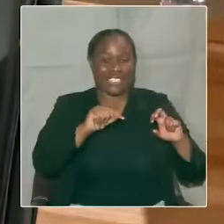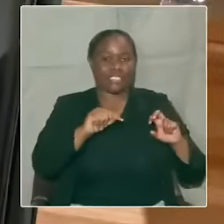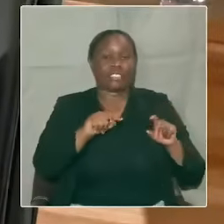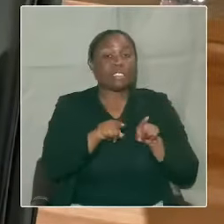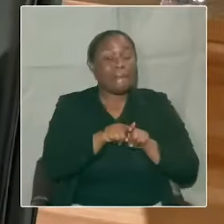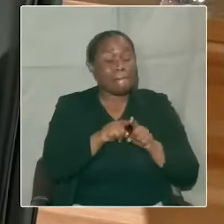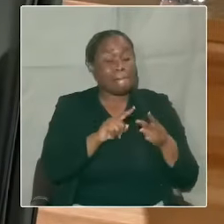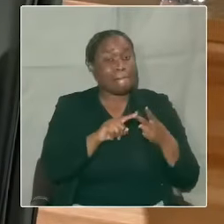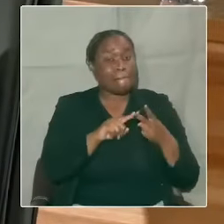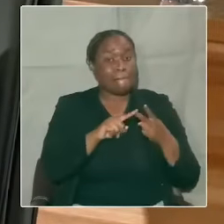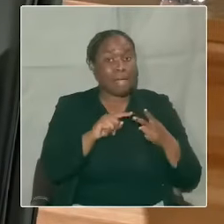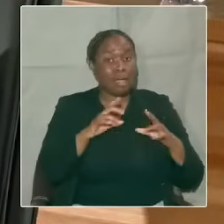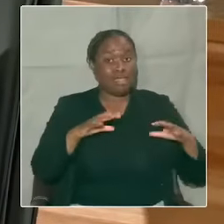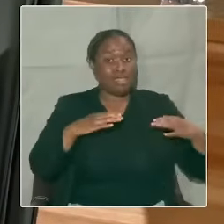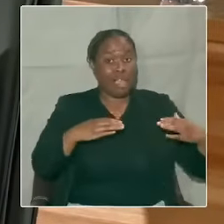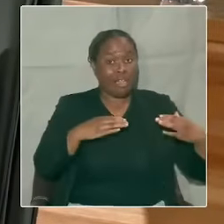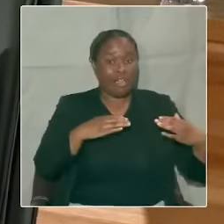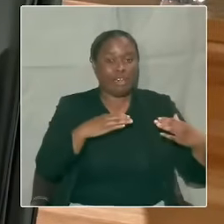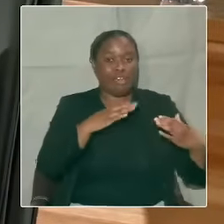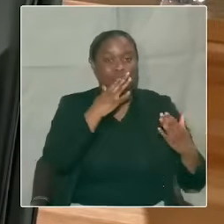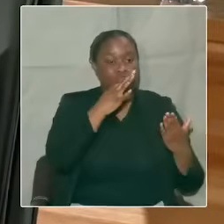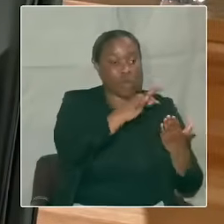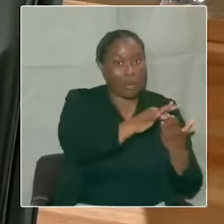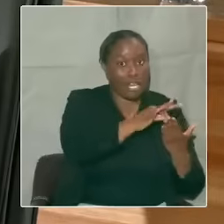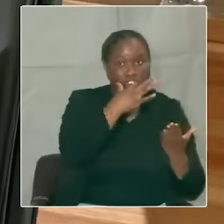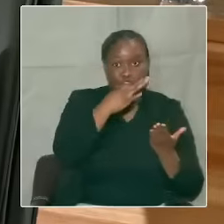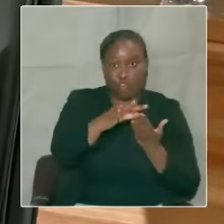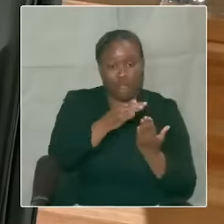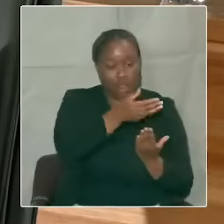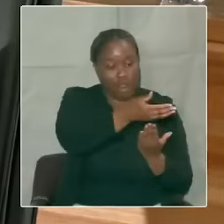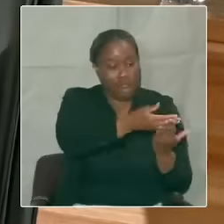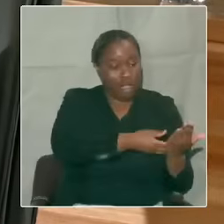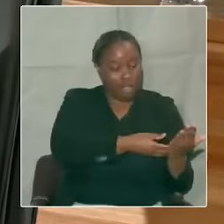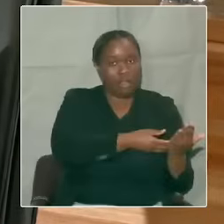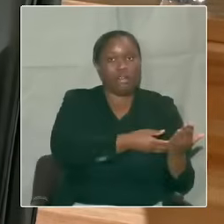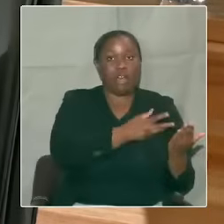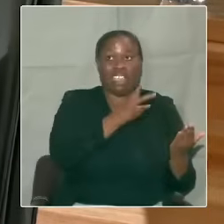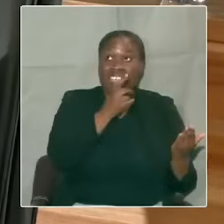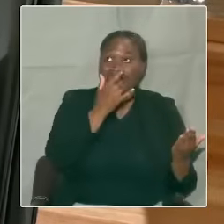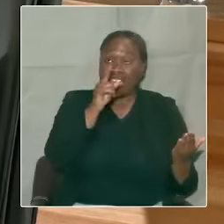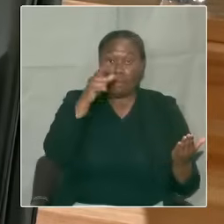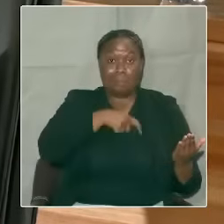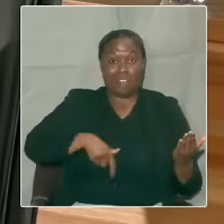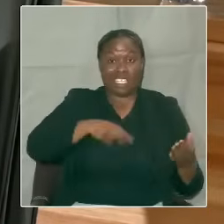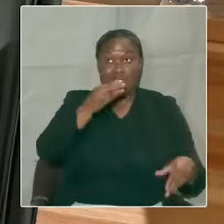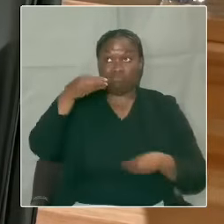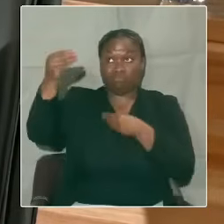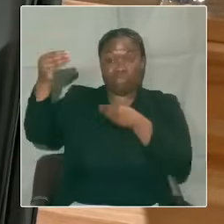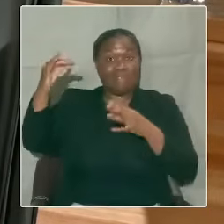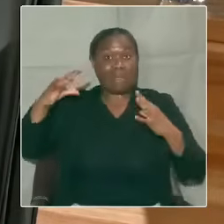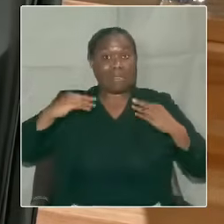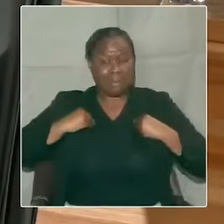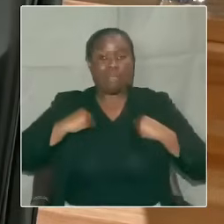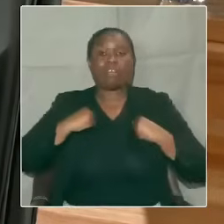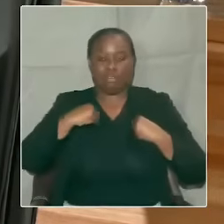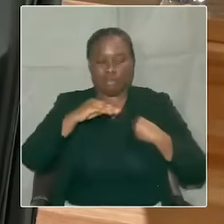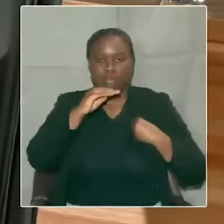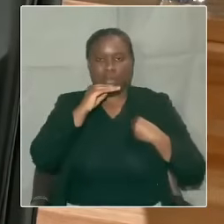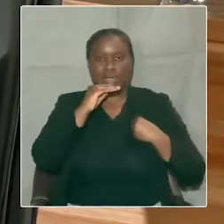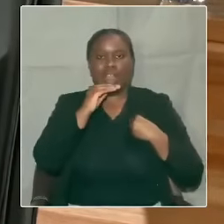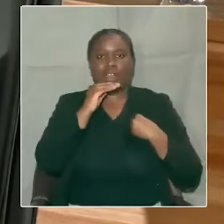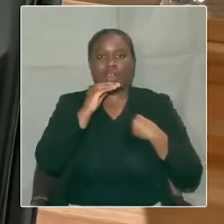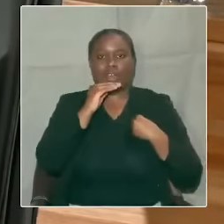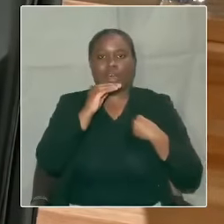make, if accepted by the President, will avoid a repeat of what you term as